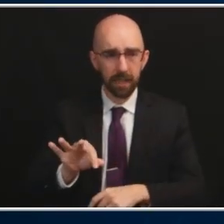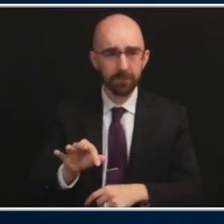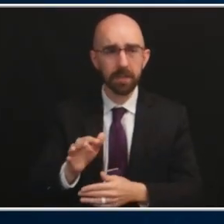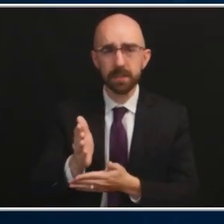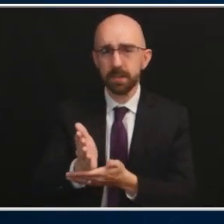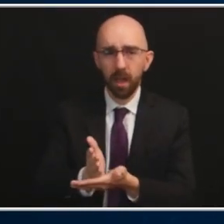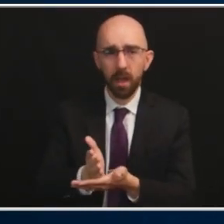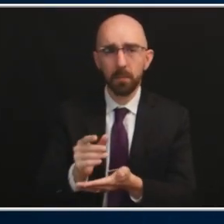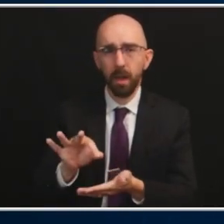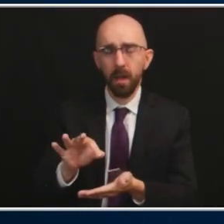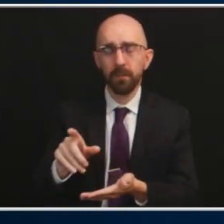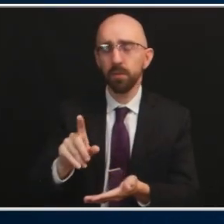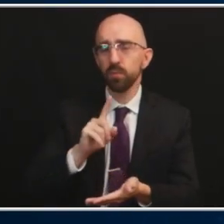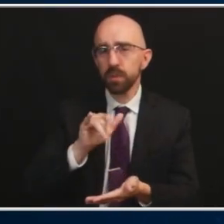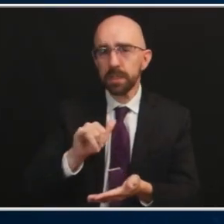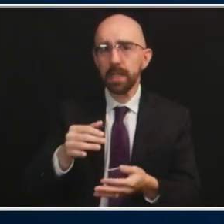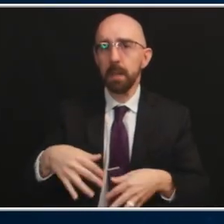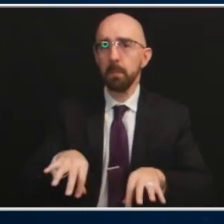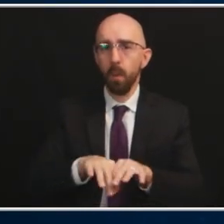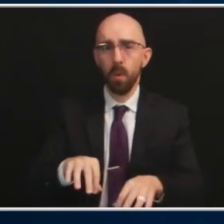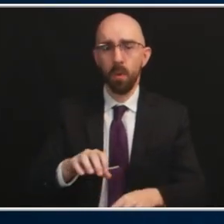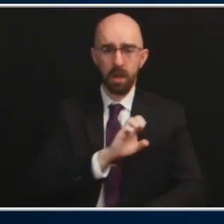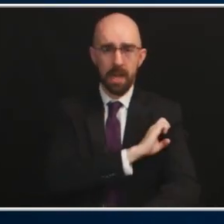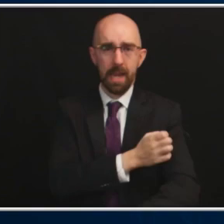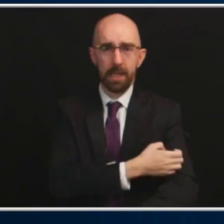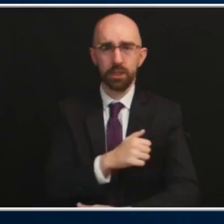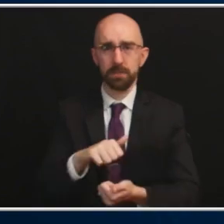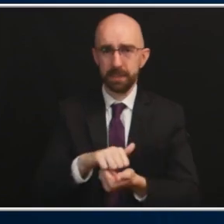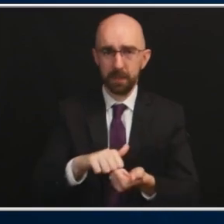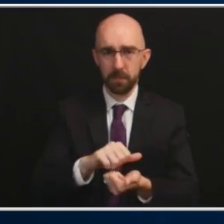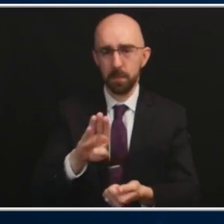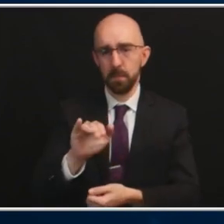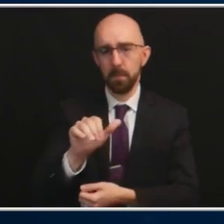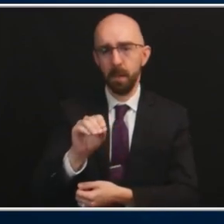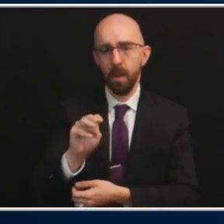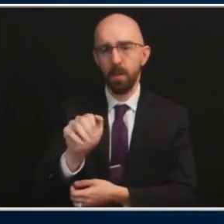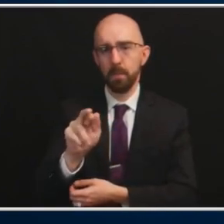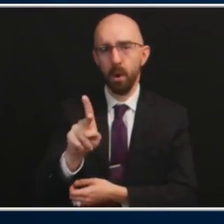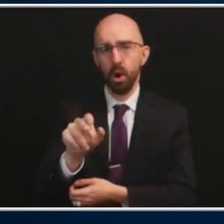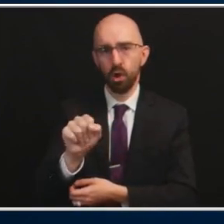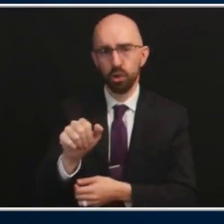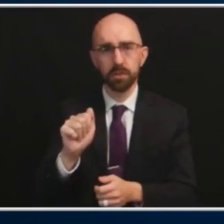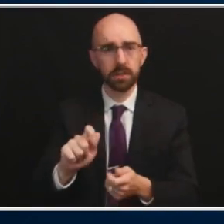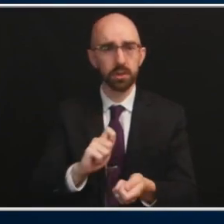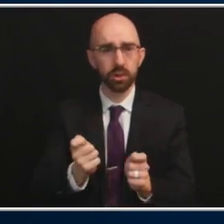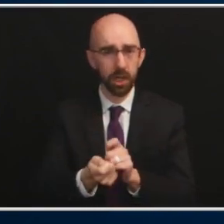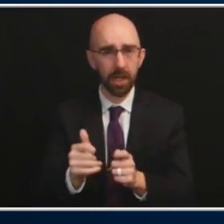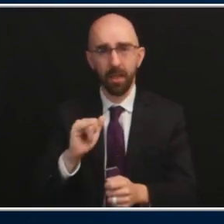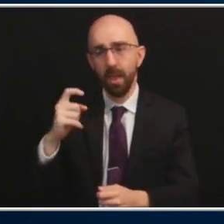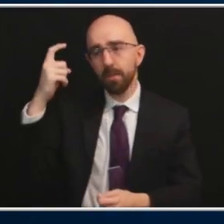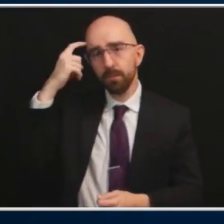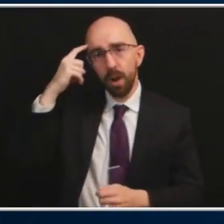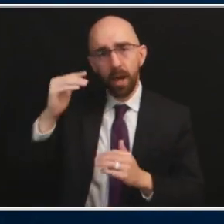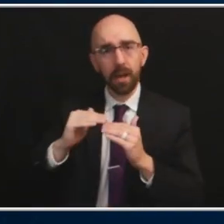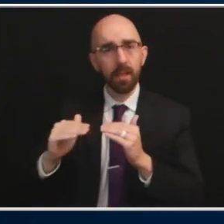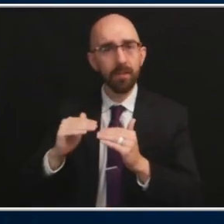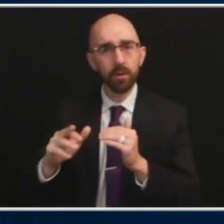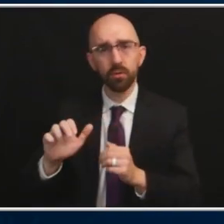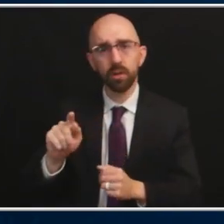the really important energy metabolism biomarkers that we're interested in might change. So we looked at brain creatine levels using an MRI